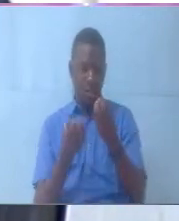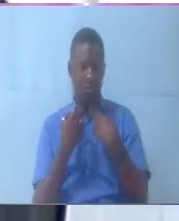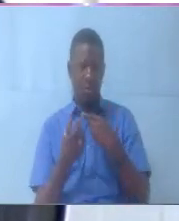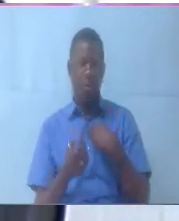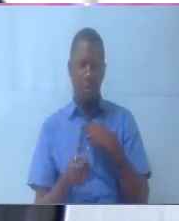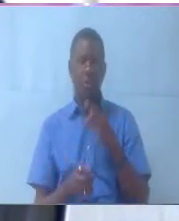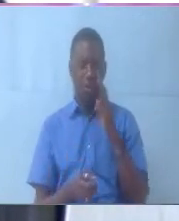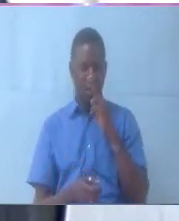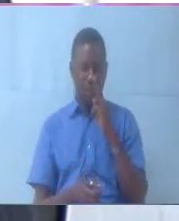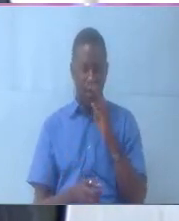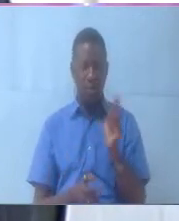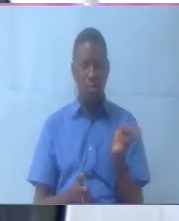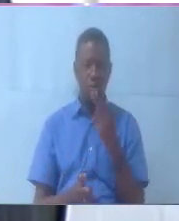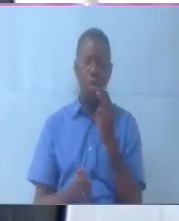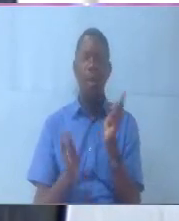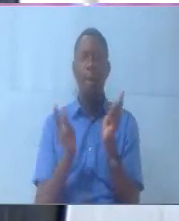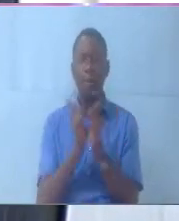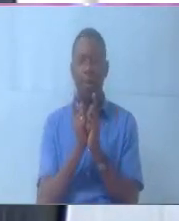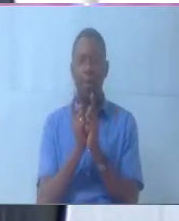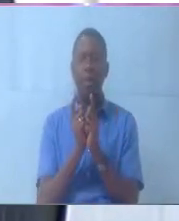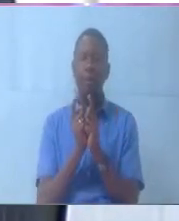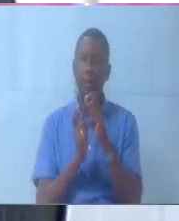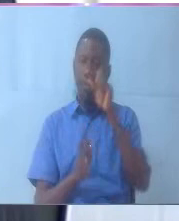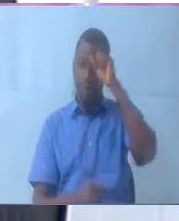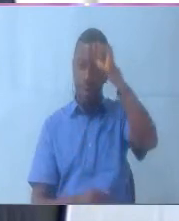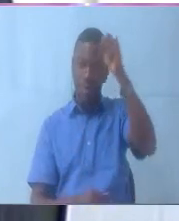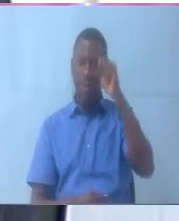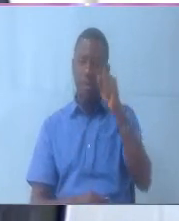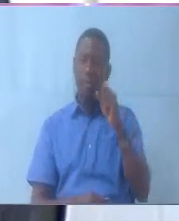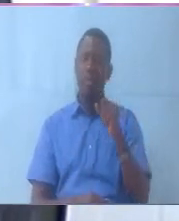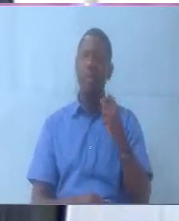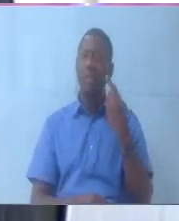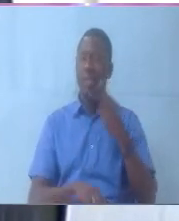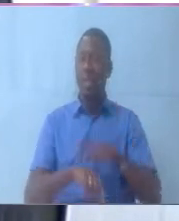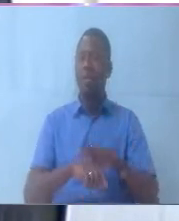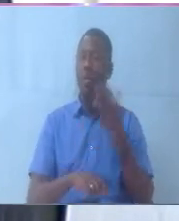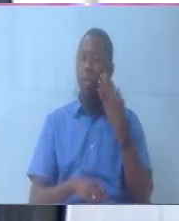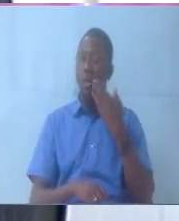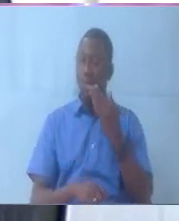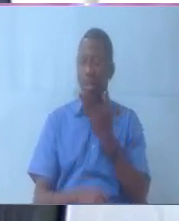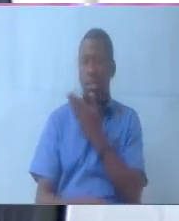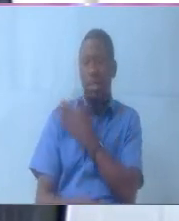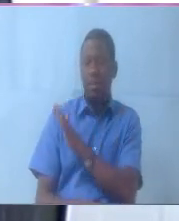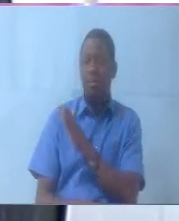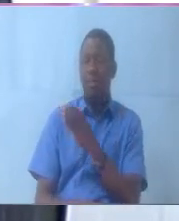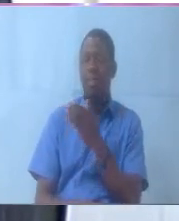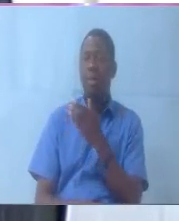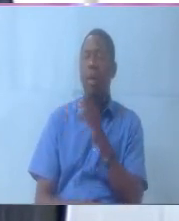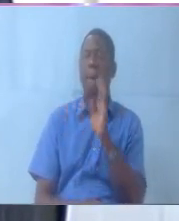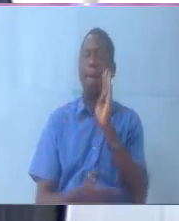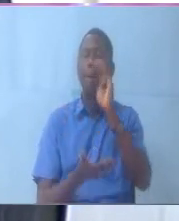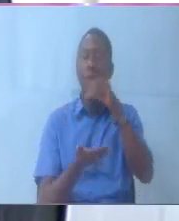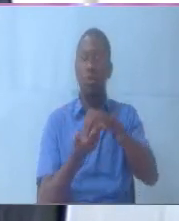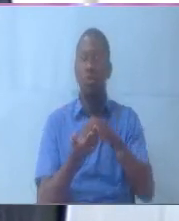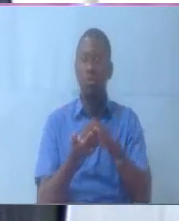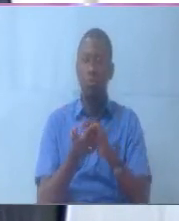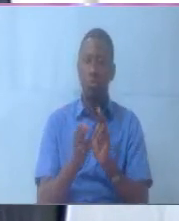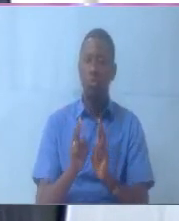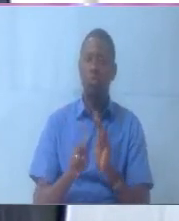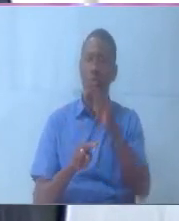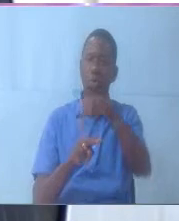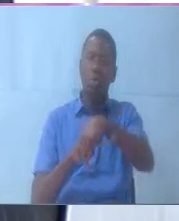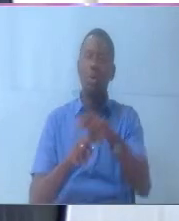be there to meet the President when he is leaving Banjul. Akondung wolung ate fanamba katala le kata President je katu hani sarto lu fon ya fule